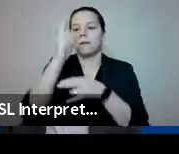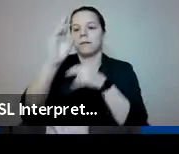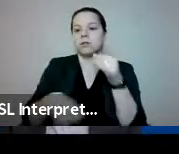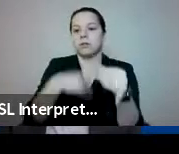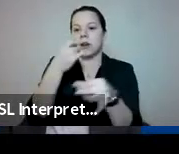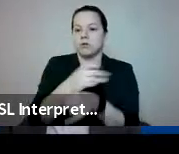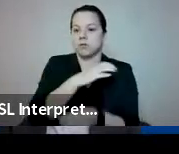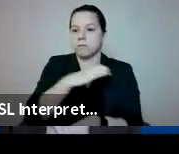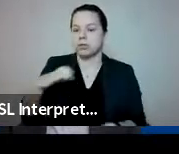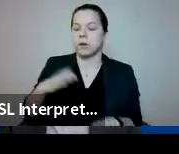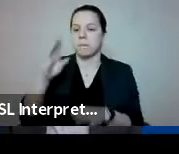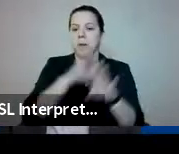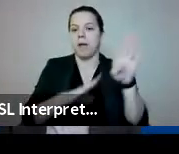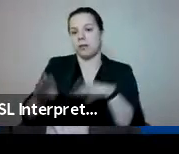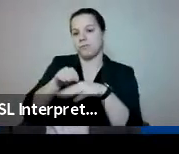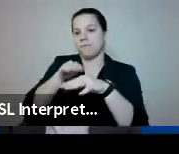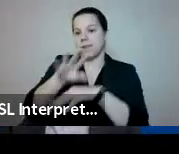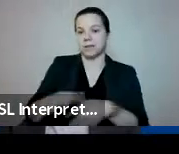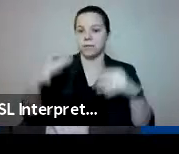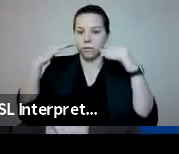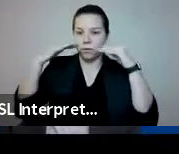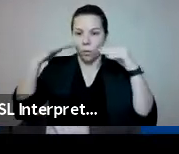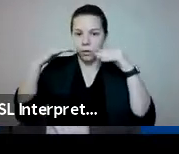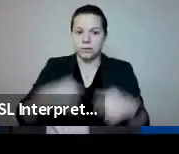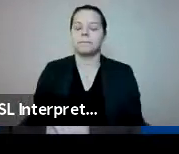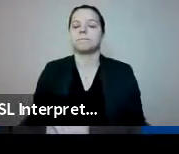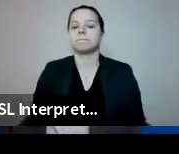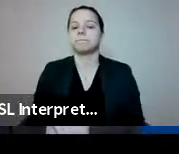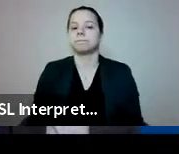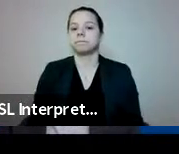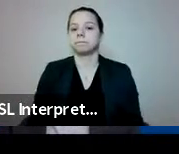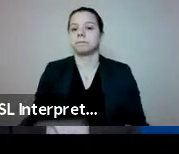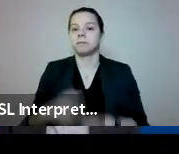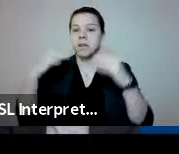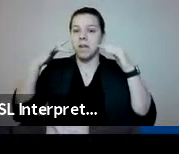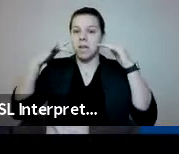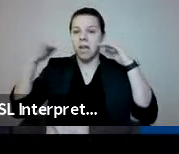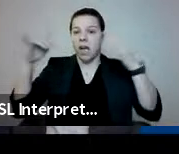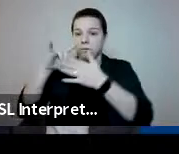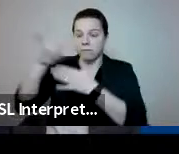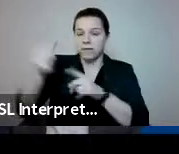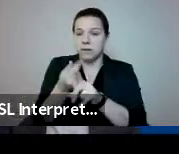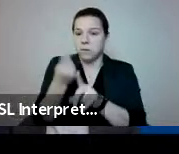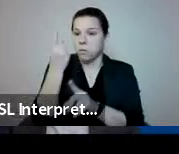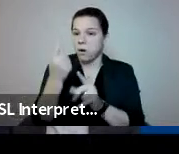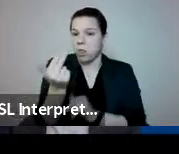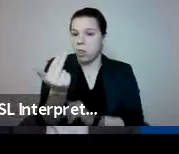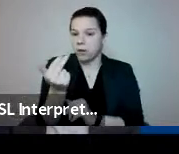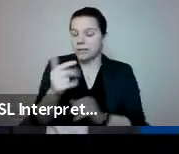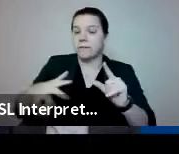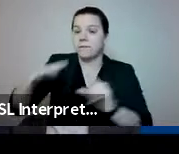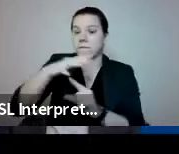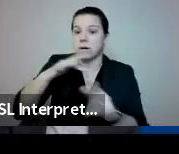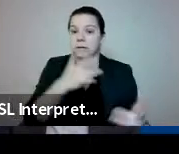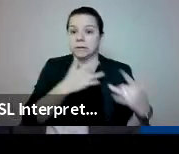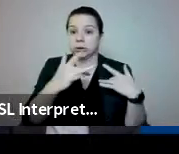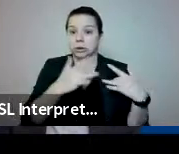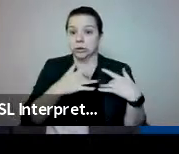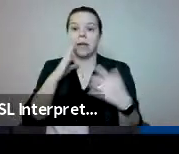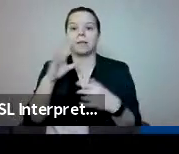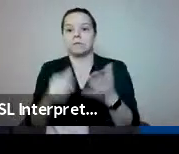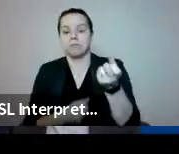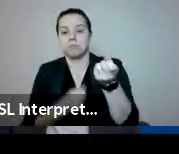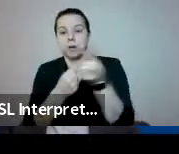on Biological Effects of Noise. Since aircraft noise was one of 13 environmental concerns listed, and the sponsorship was DOT,